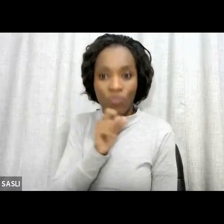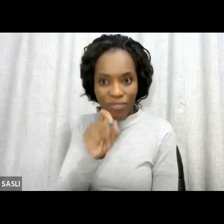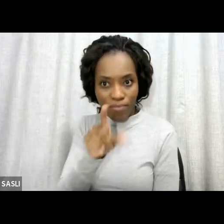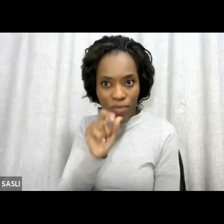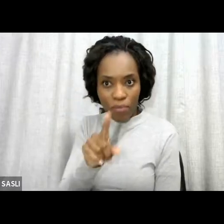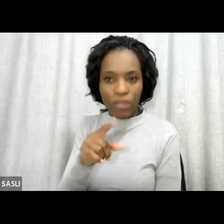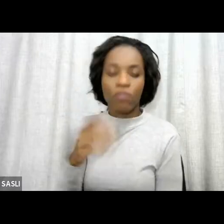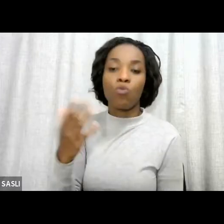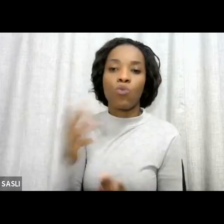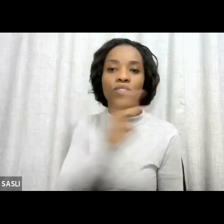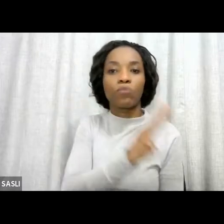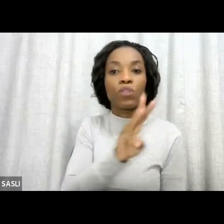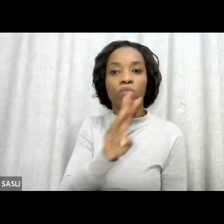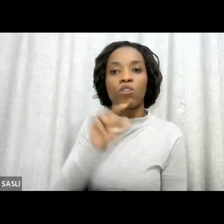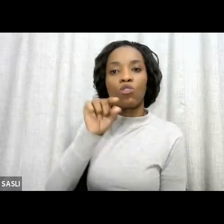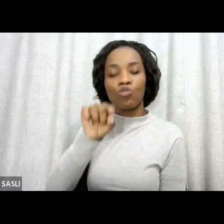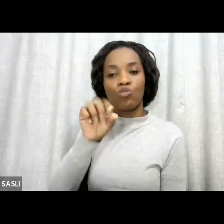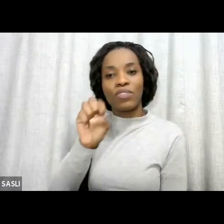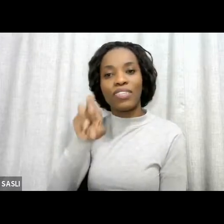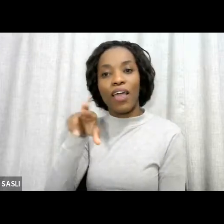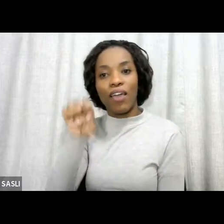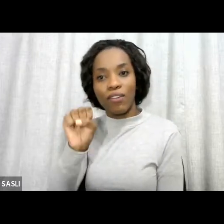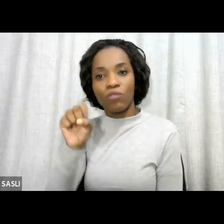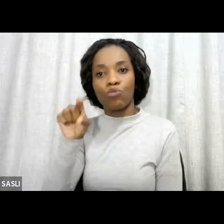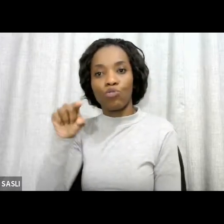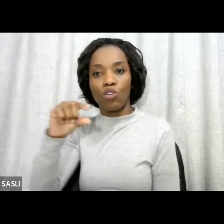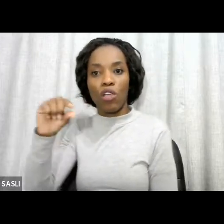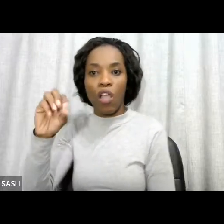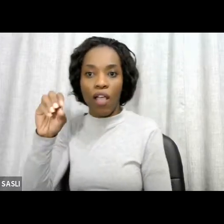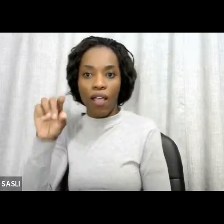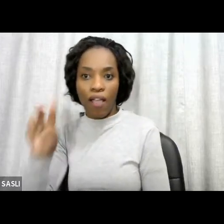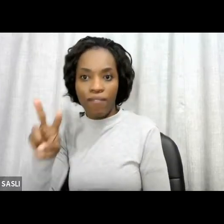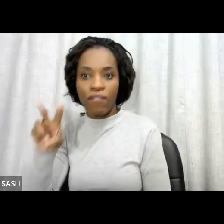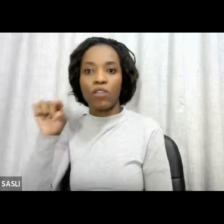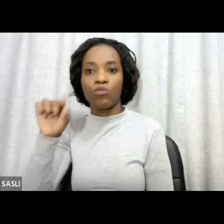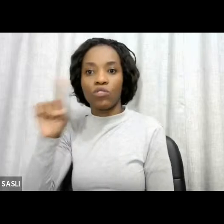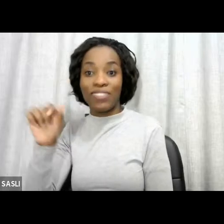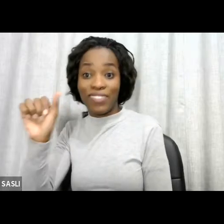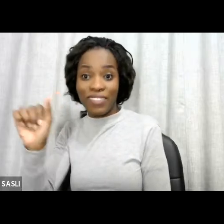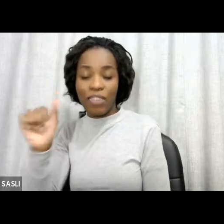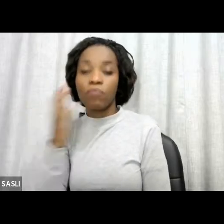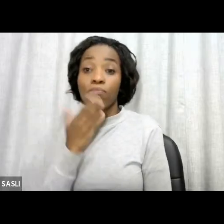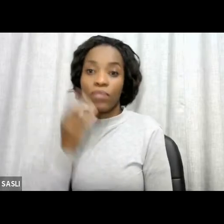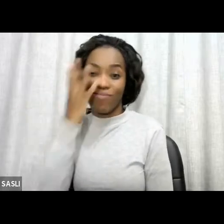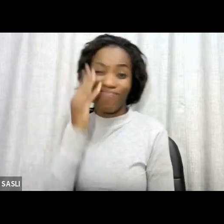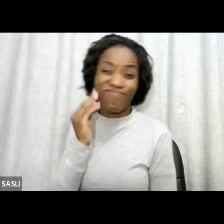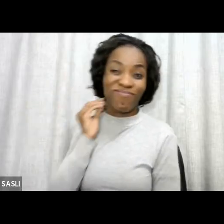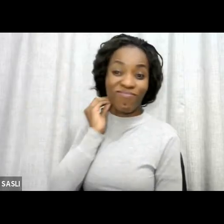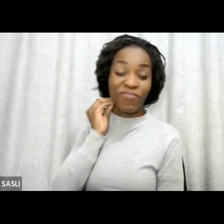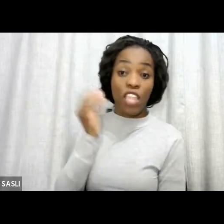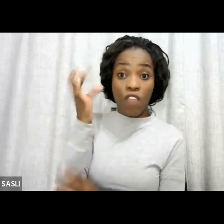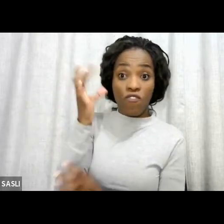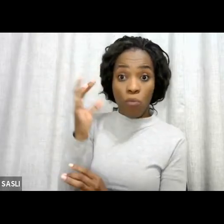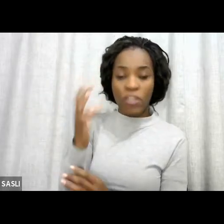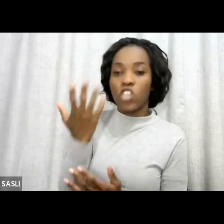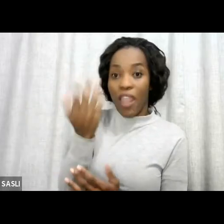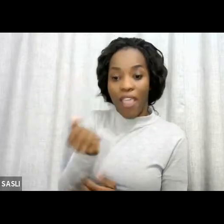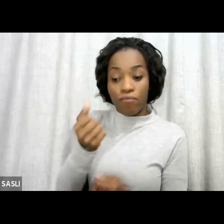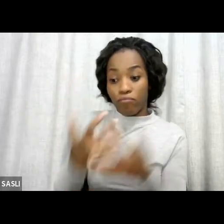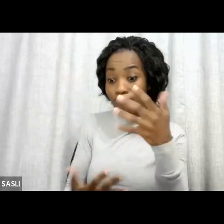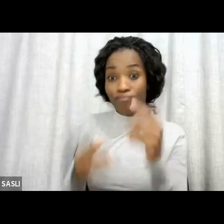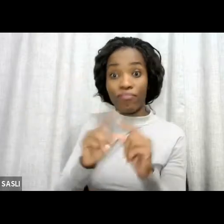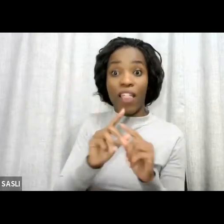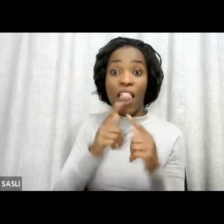www.sars.gov.za, as a source of valuable information. Please note that the information under this tab is available in different languages, such